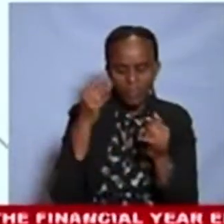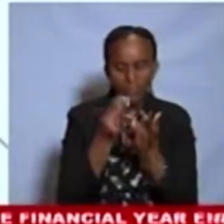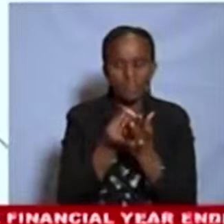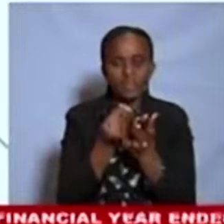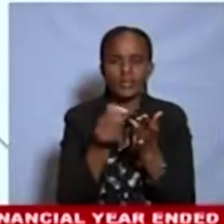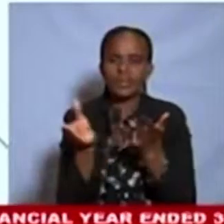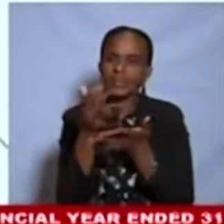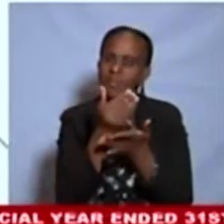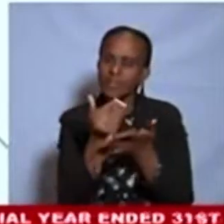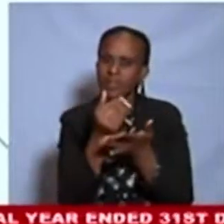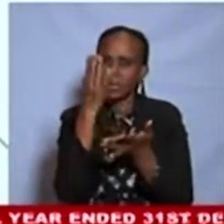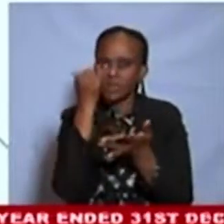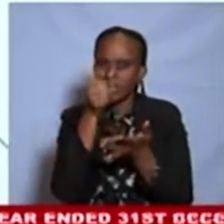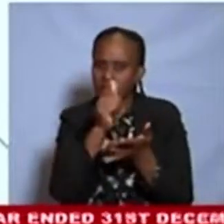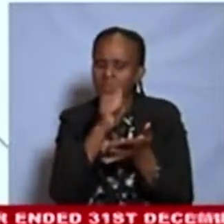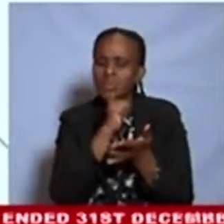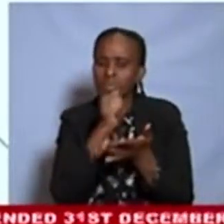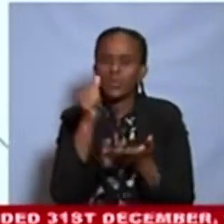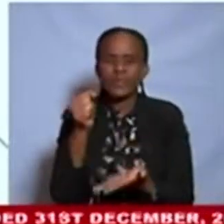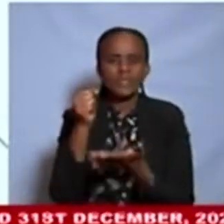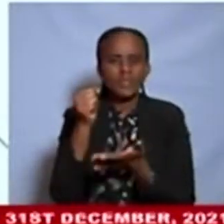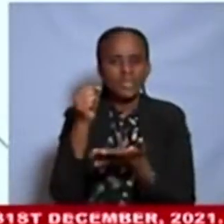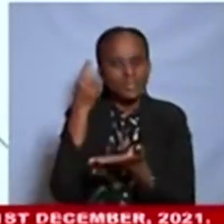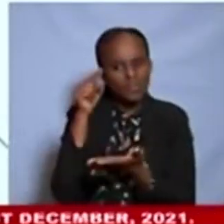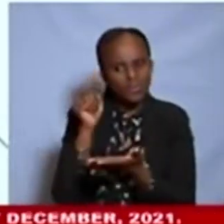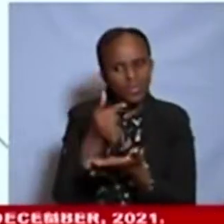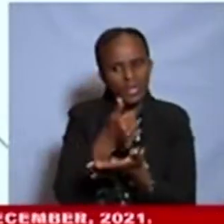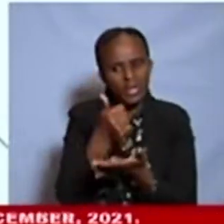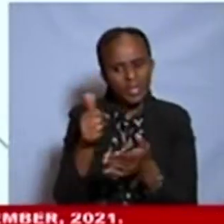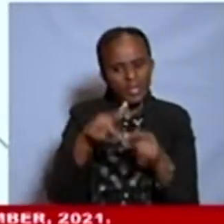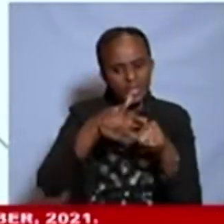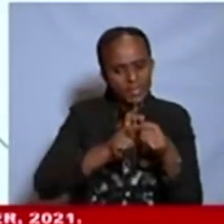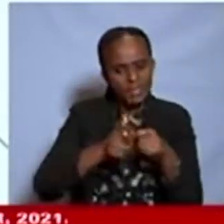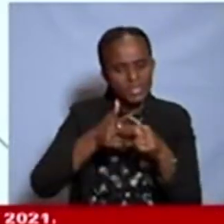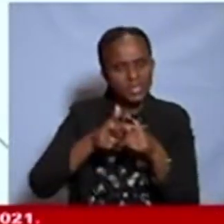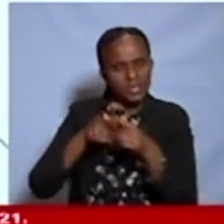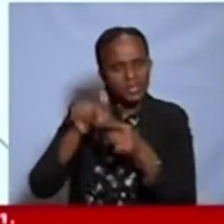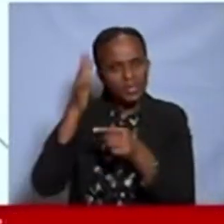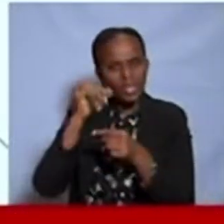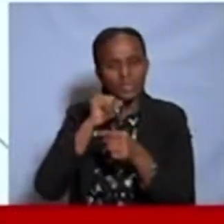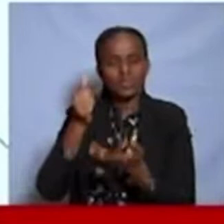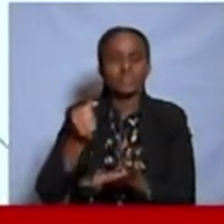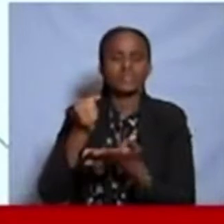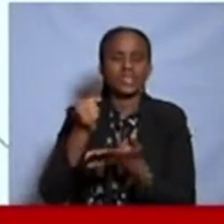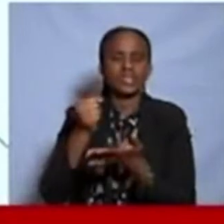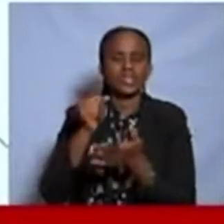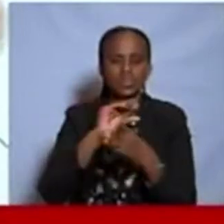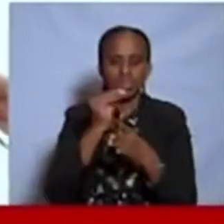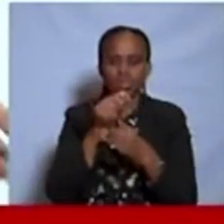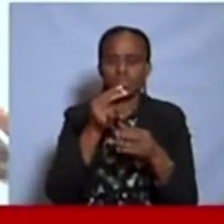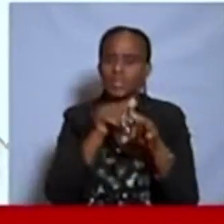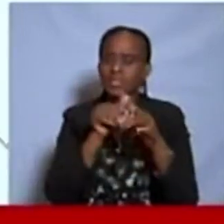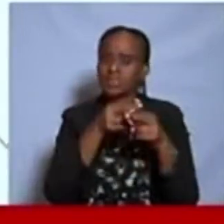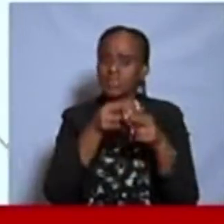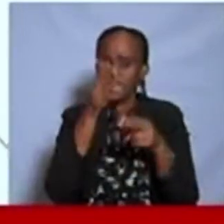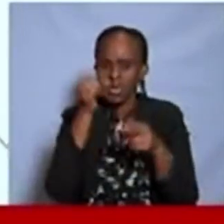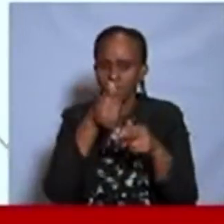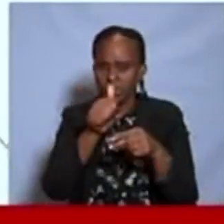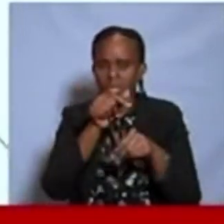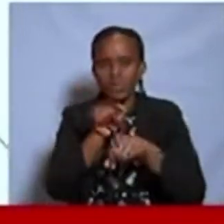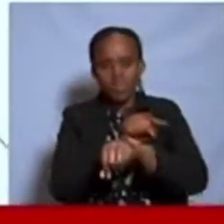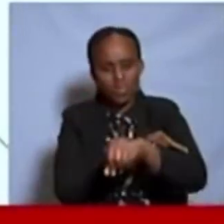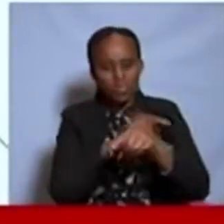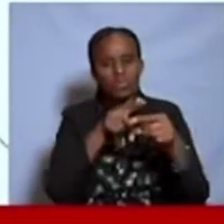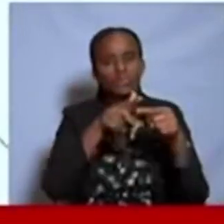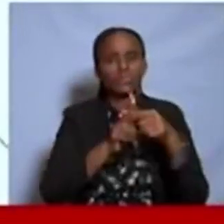collection, why did you not budget for the spares and repairs? Or in short also, why did it take you long to repair